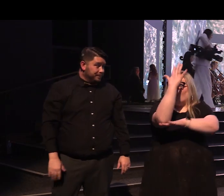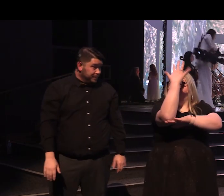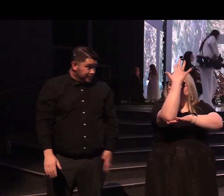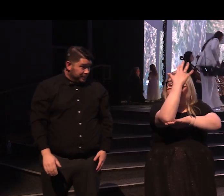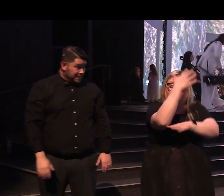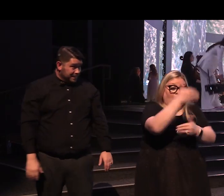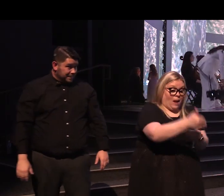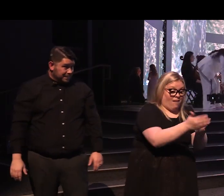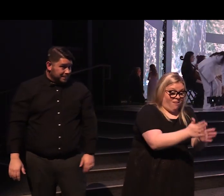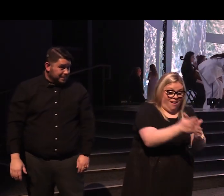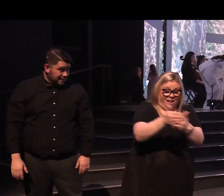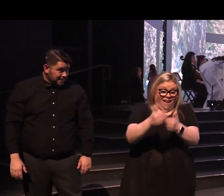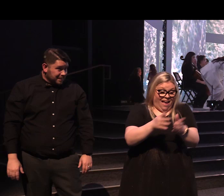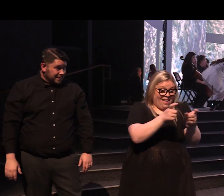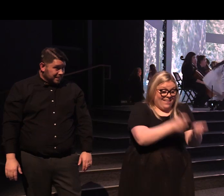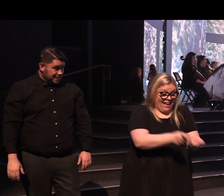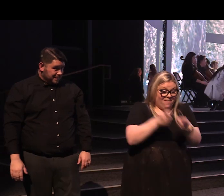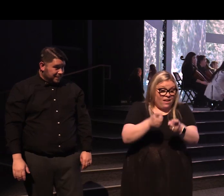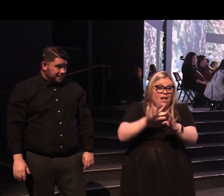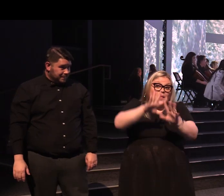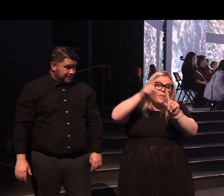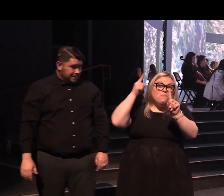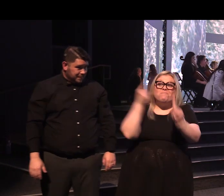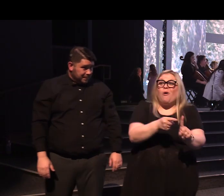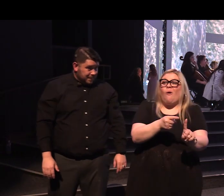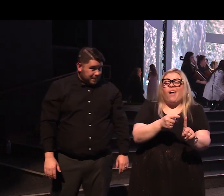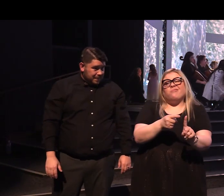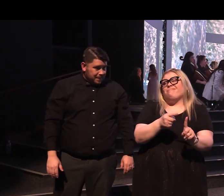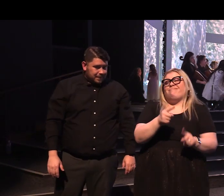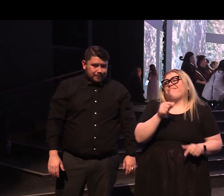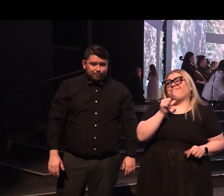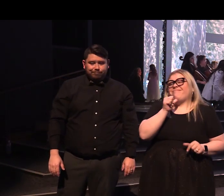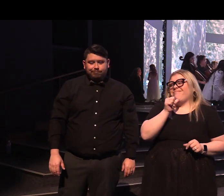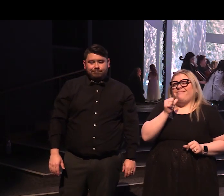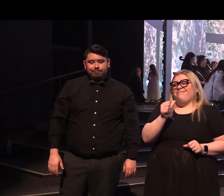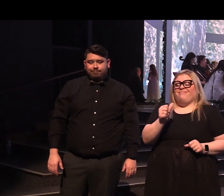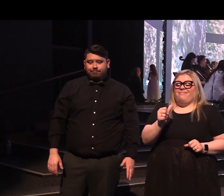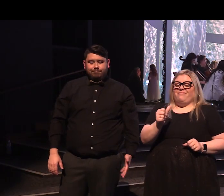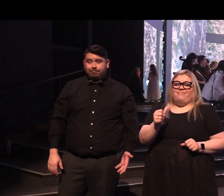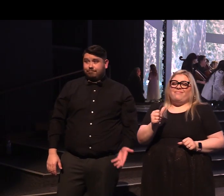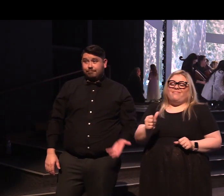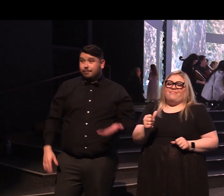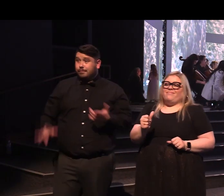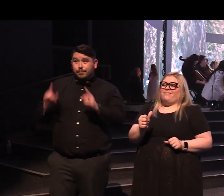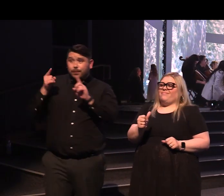And it's not in the gifts beneath our tree.